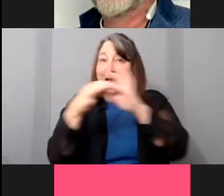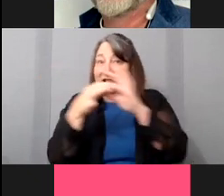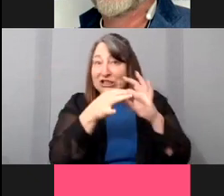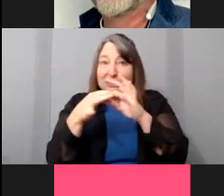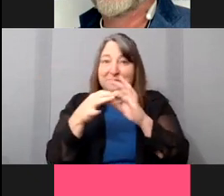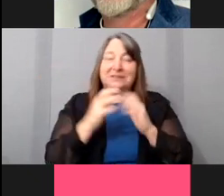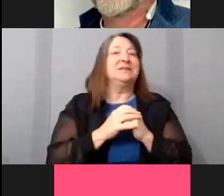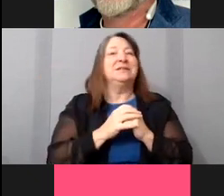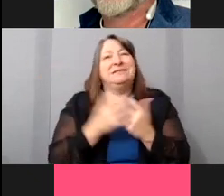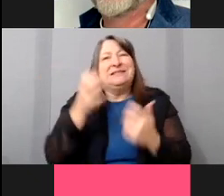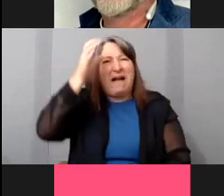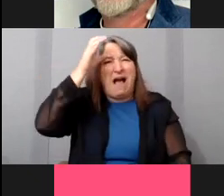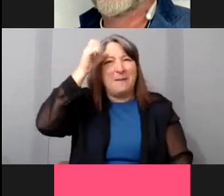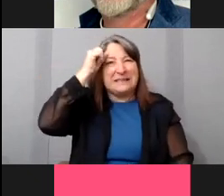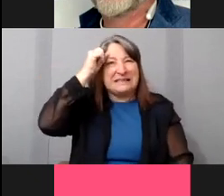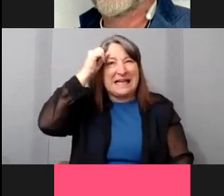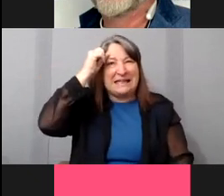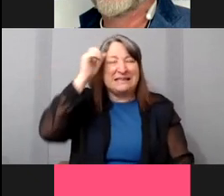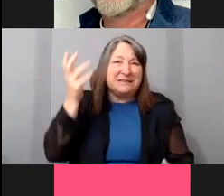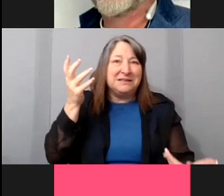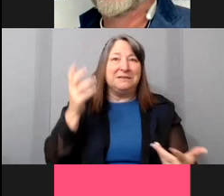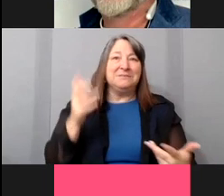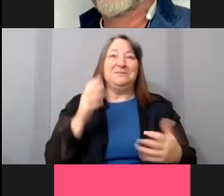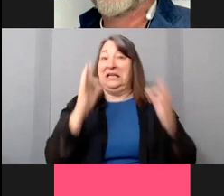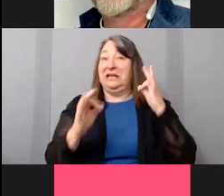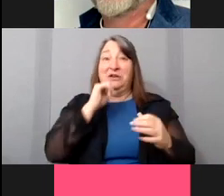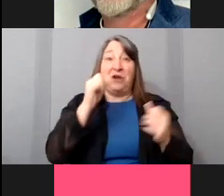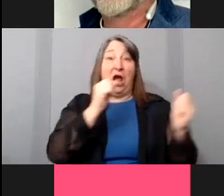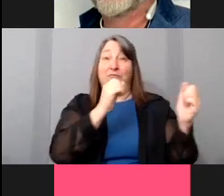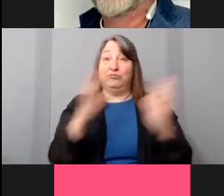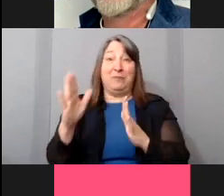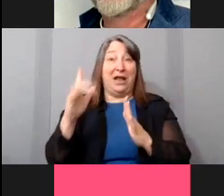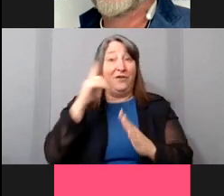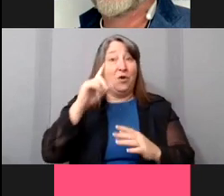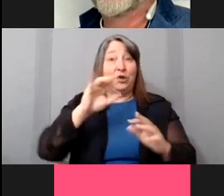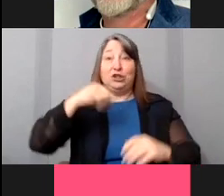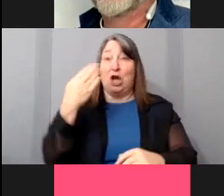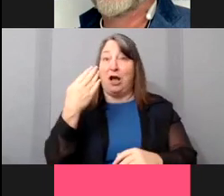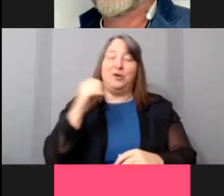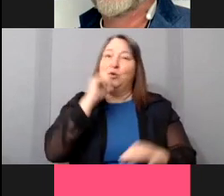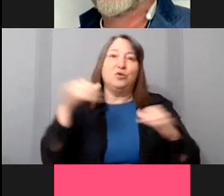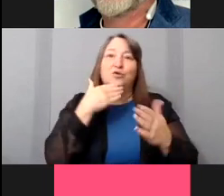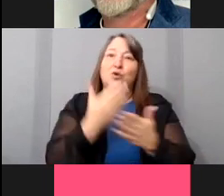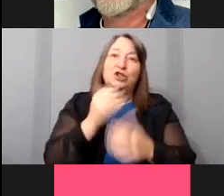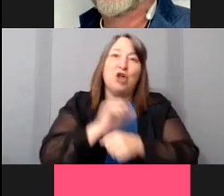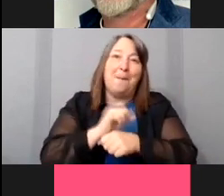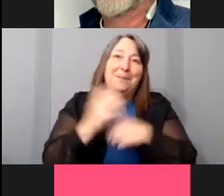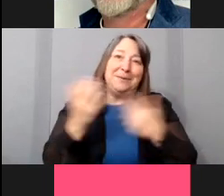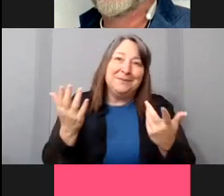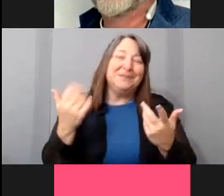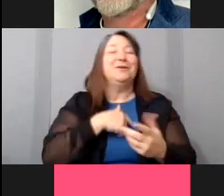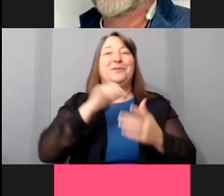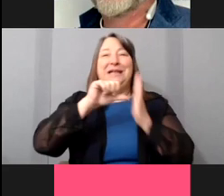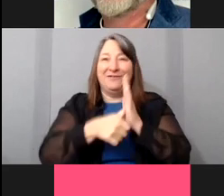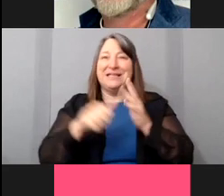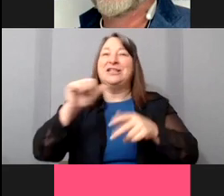kind of common sense at some level. If you're unprepared for a job, you're probably not going to do it very well. So we really emphasize training in our work